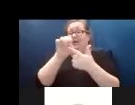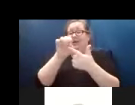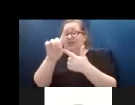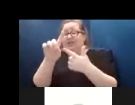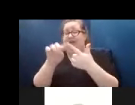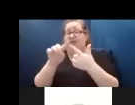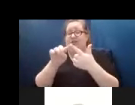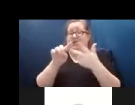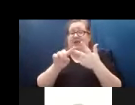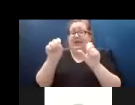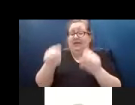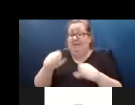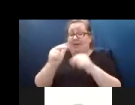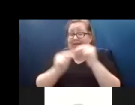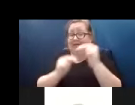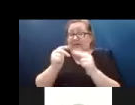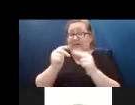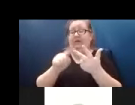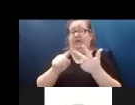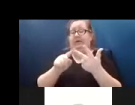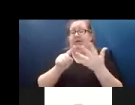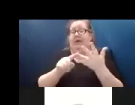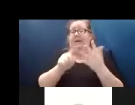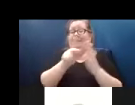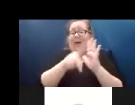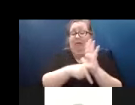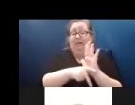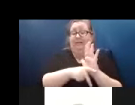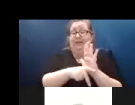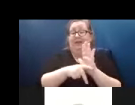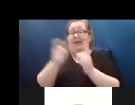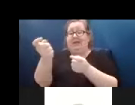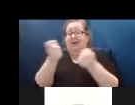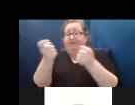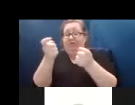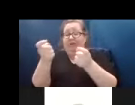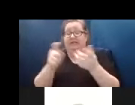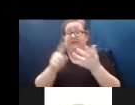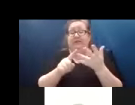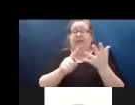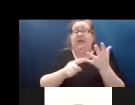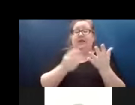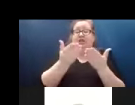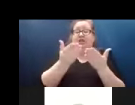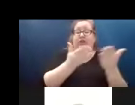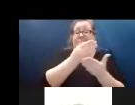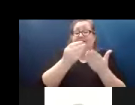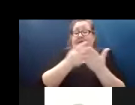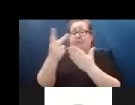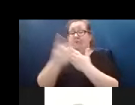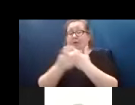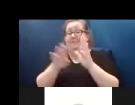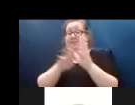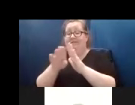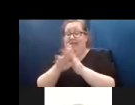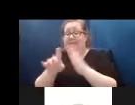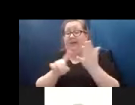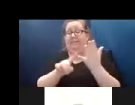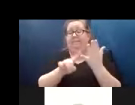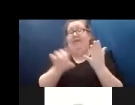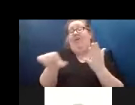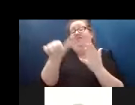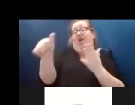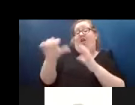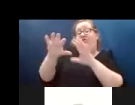building, policy and governance, as well as service and program development. The other room is focused on